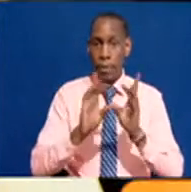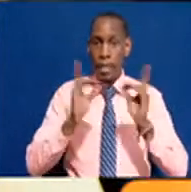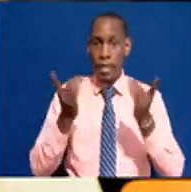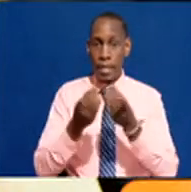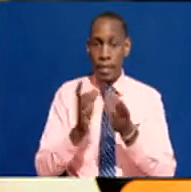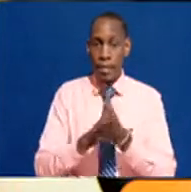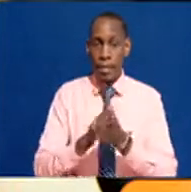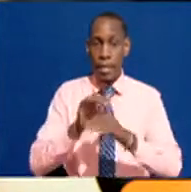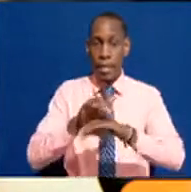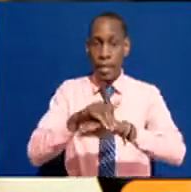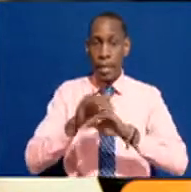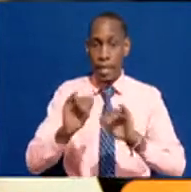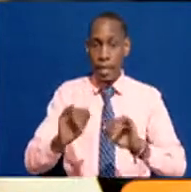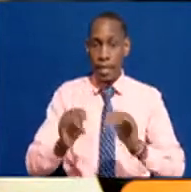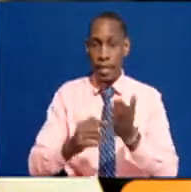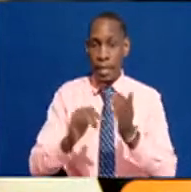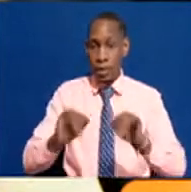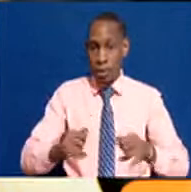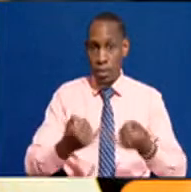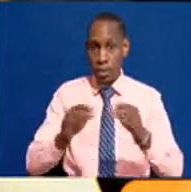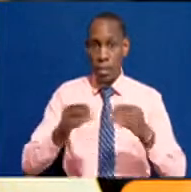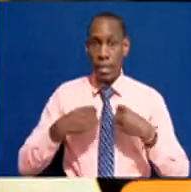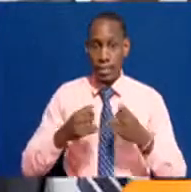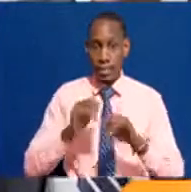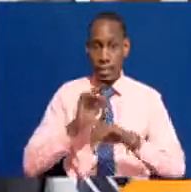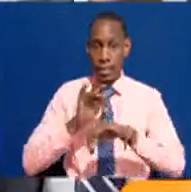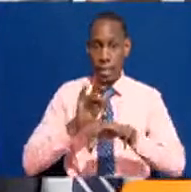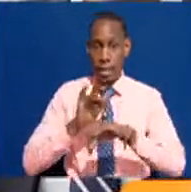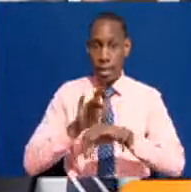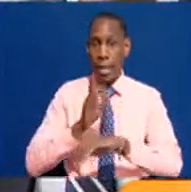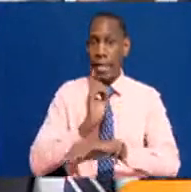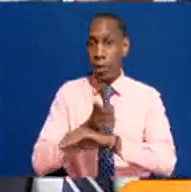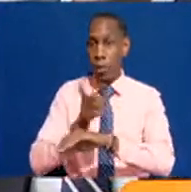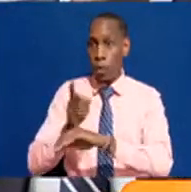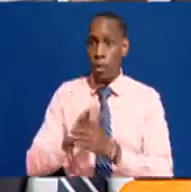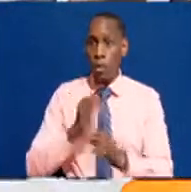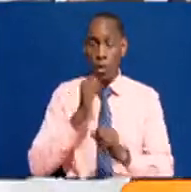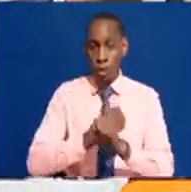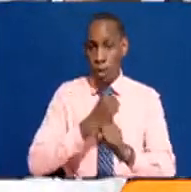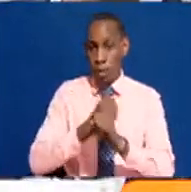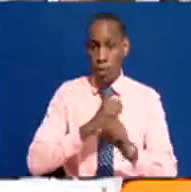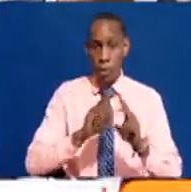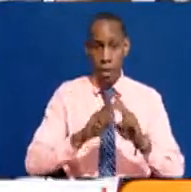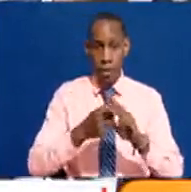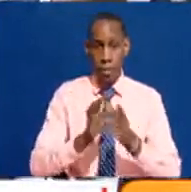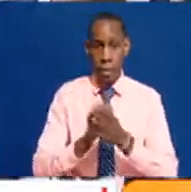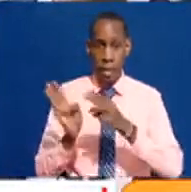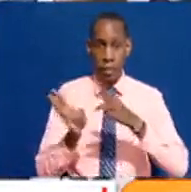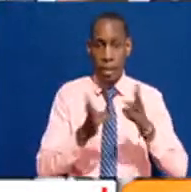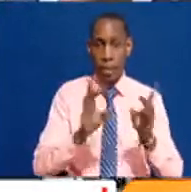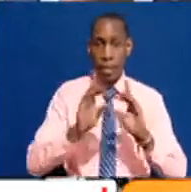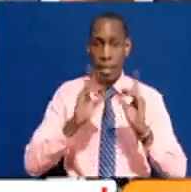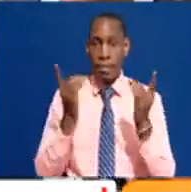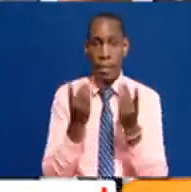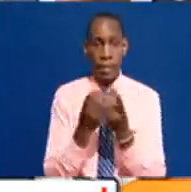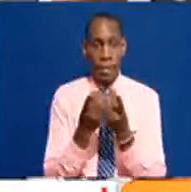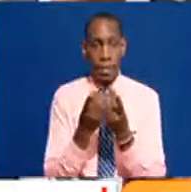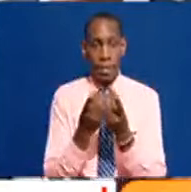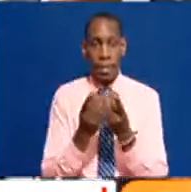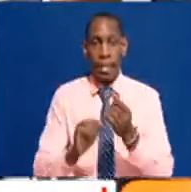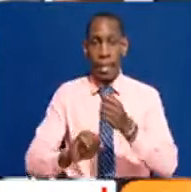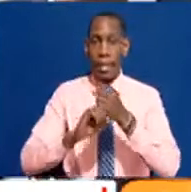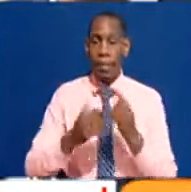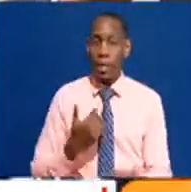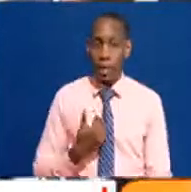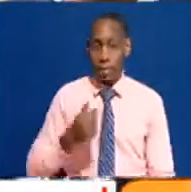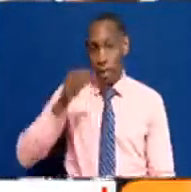is acquiring new technology that will allow early warning. We are working to revamp the meteorological department. We have the support